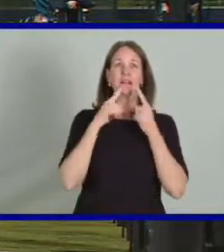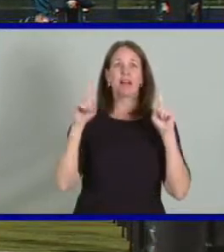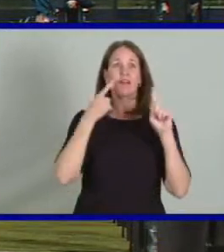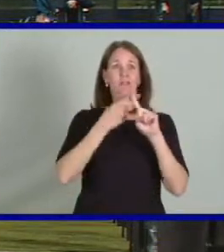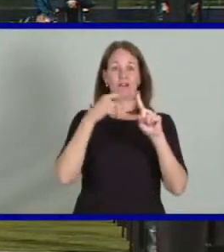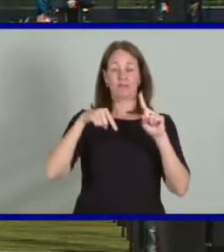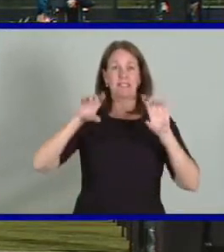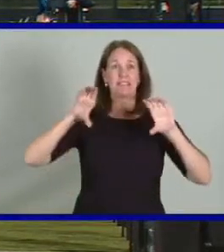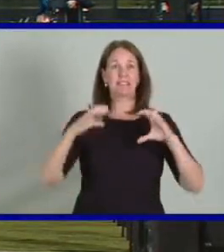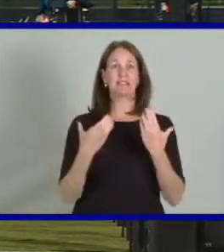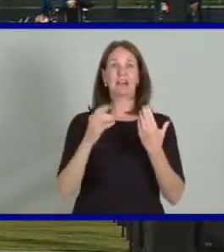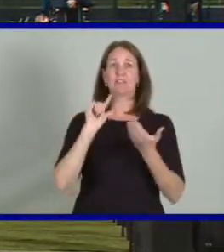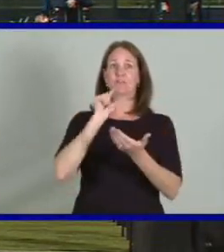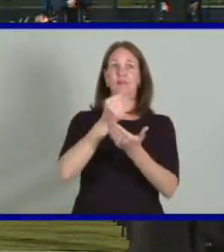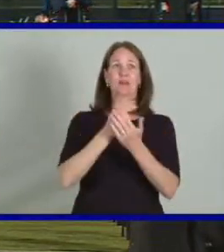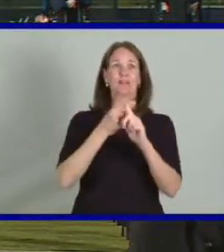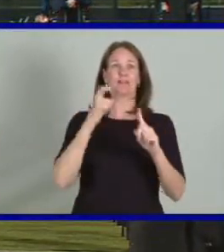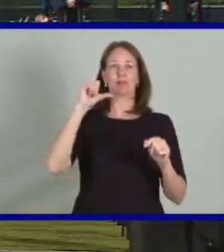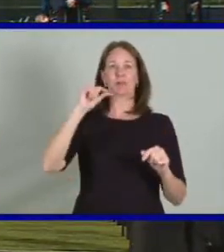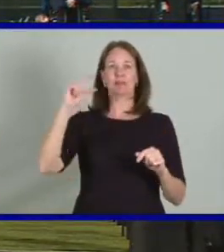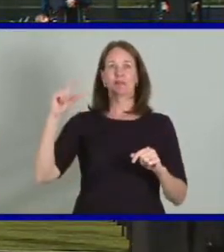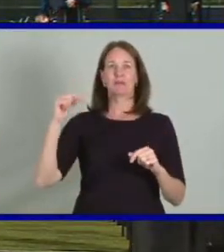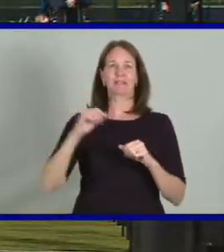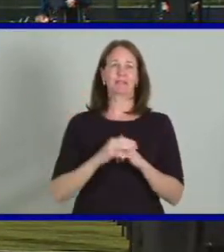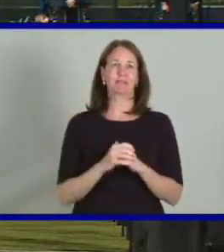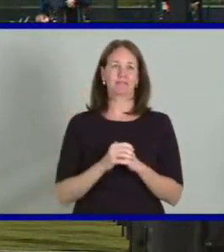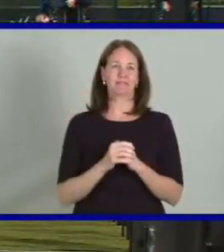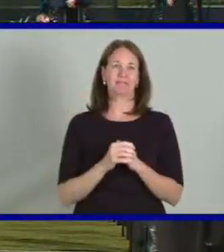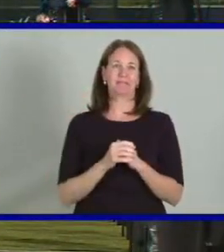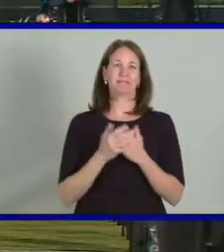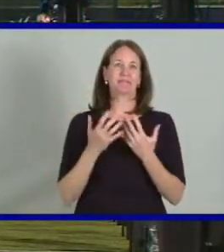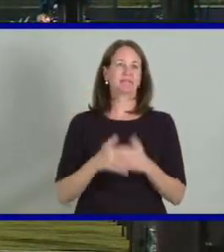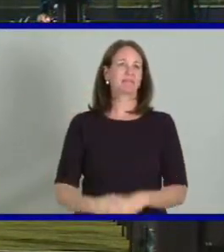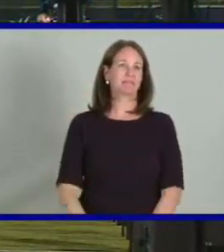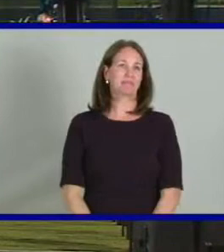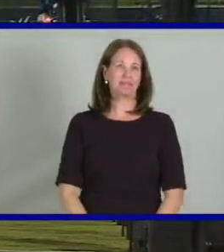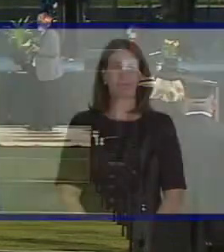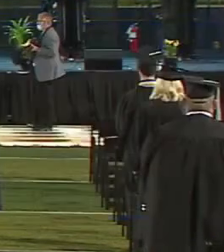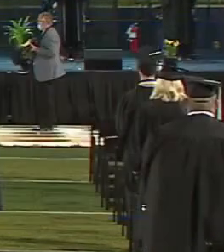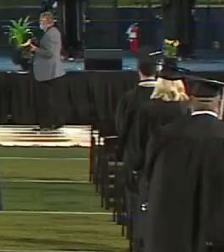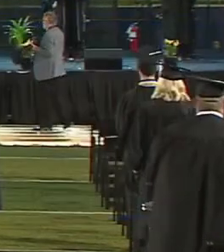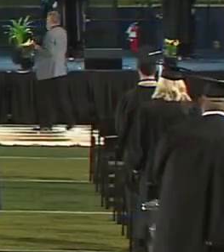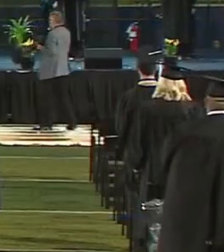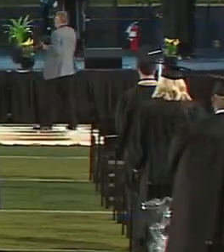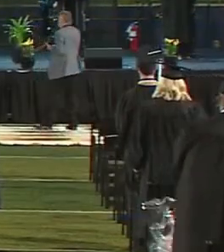the class of 2020.